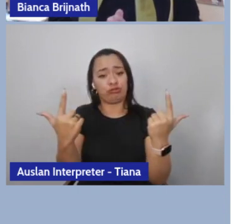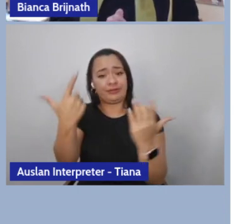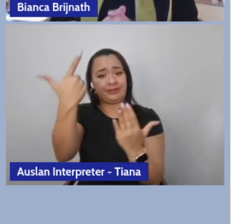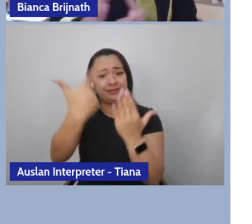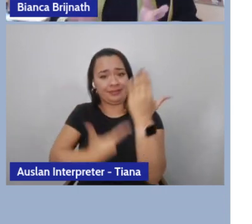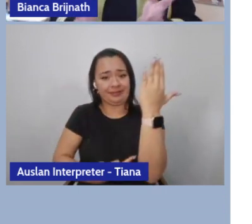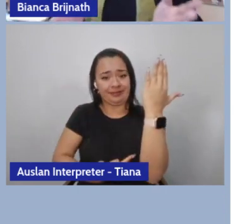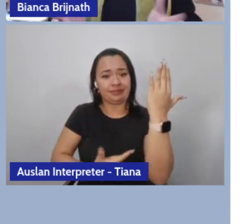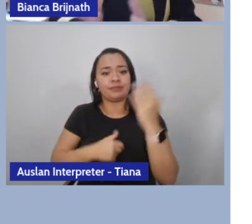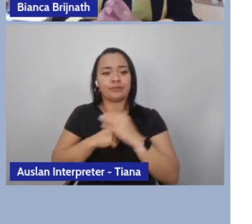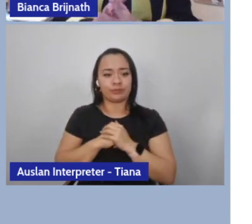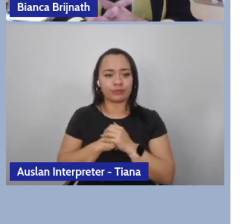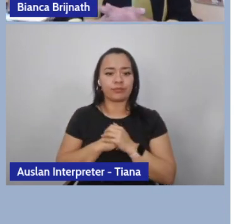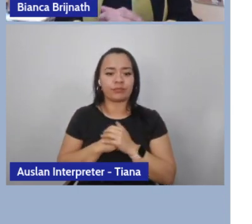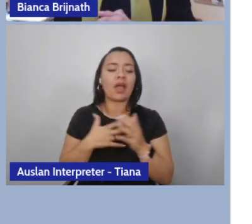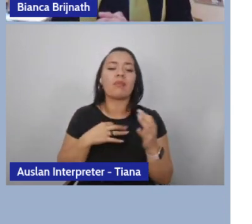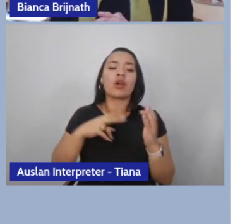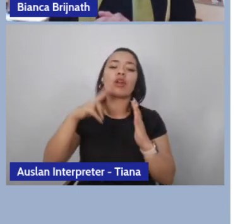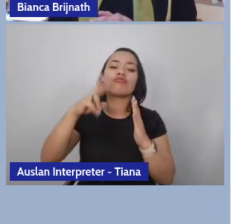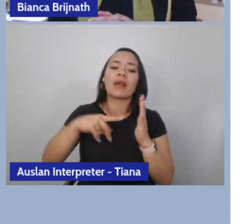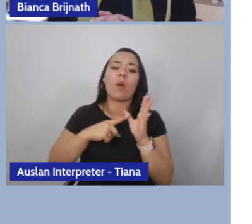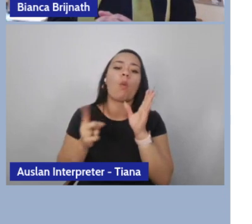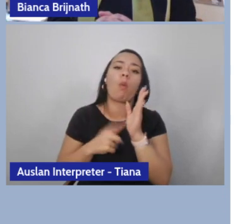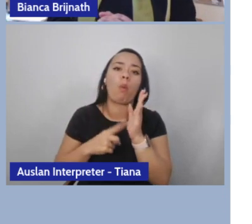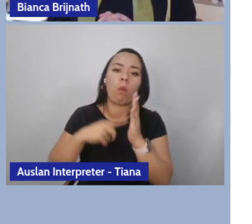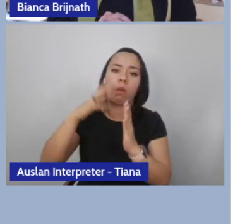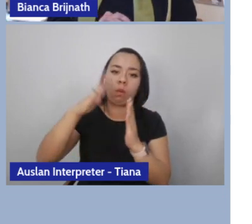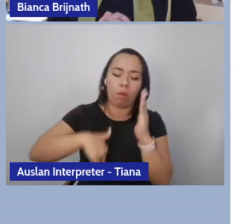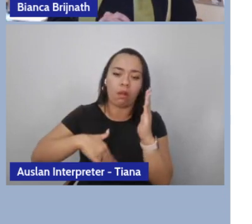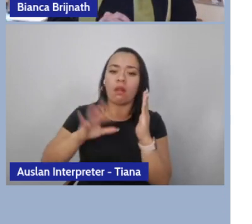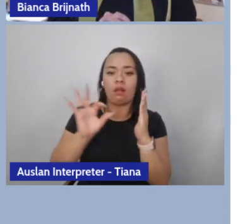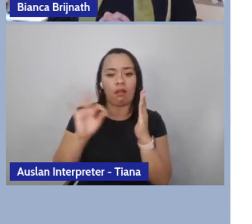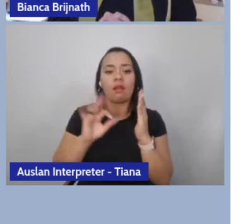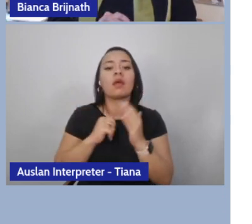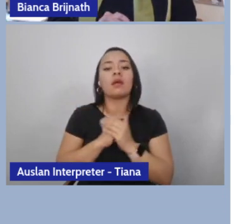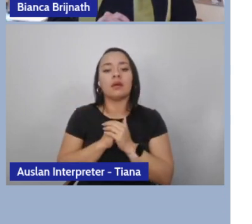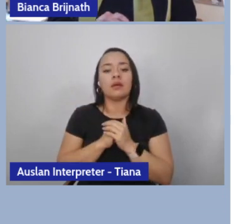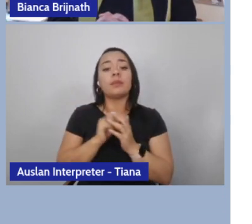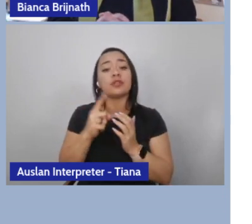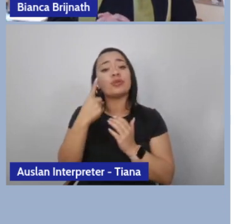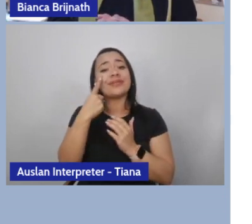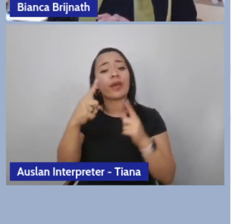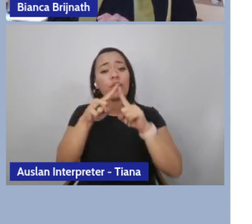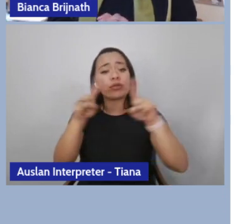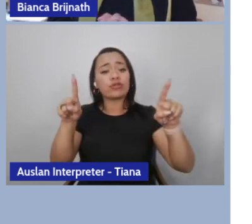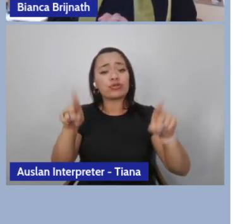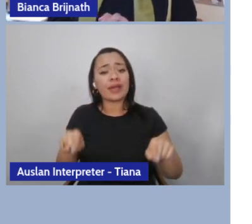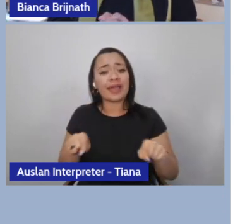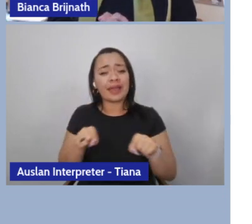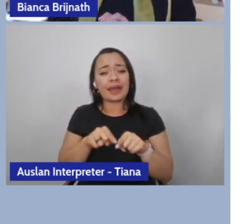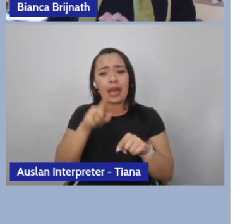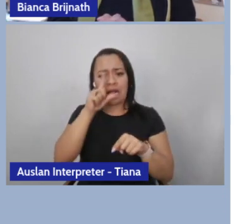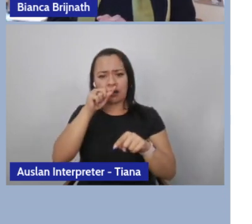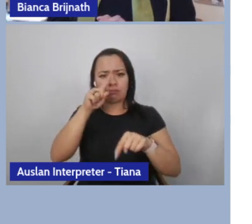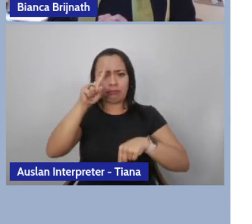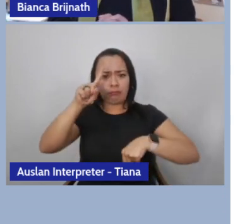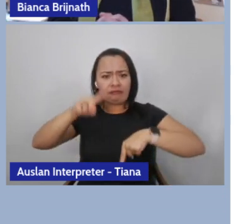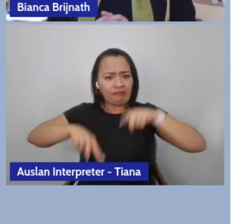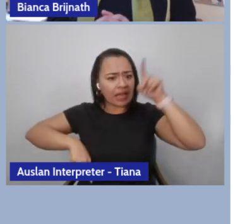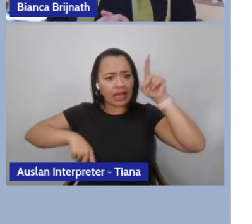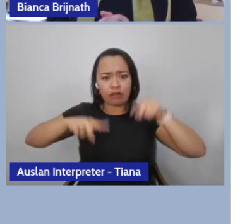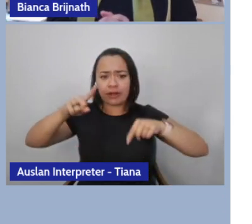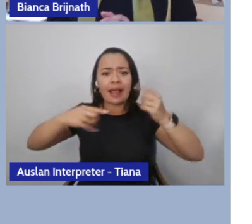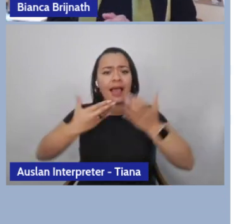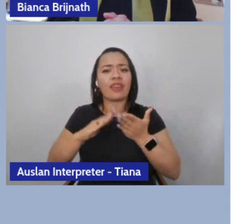on the screen, I'm not going to read all of these words out to you, but you can see on the screen that they can be quite pejorative. They